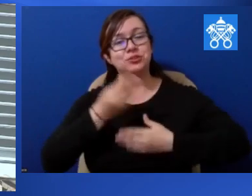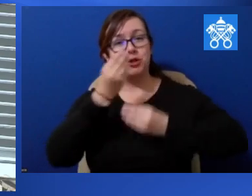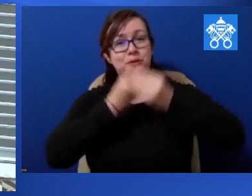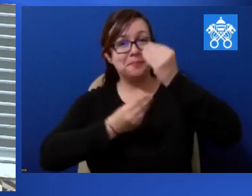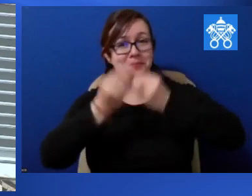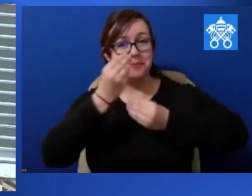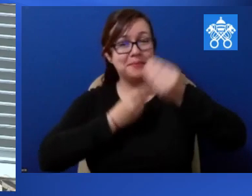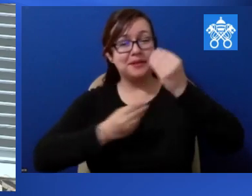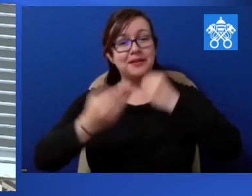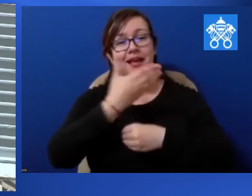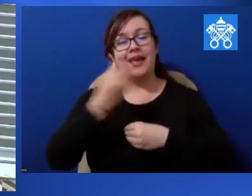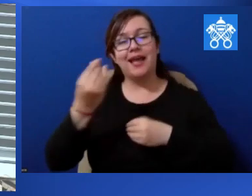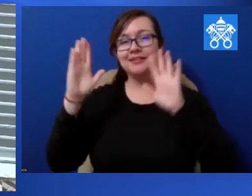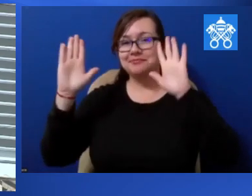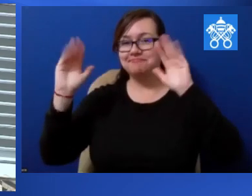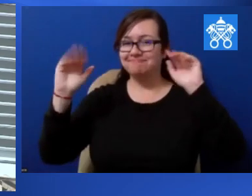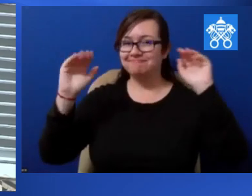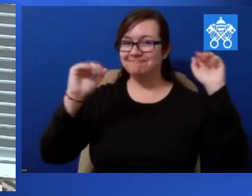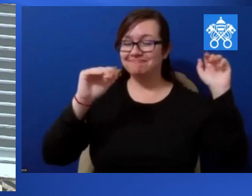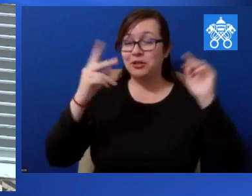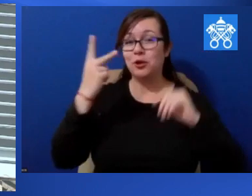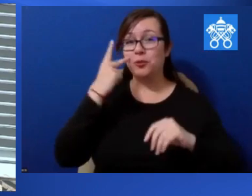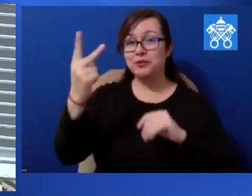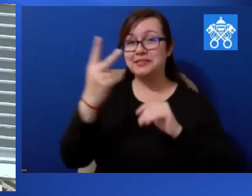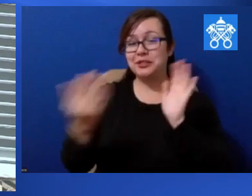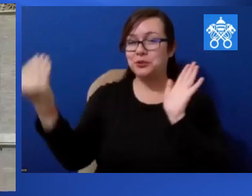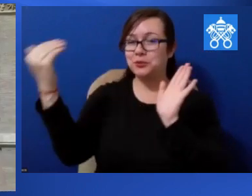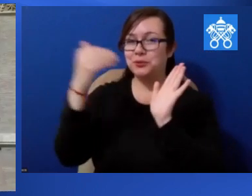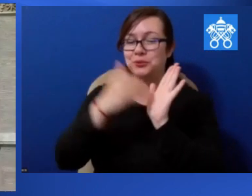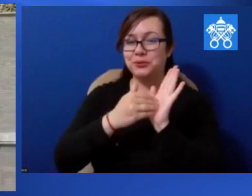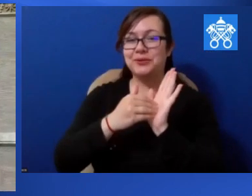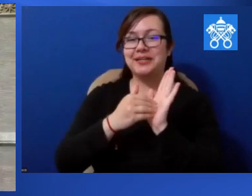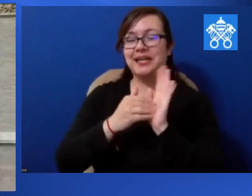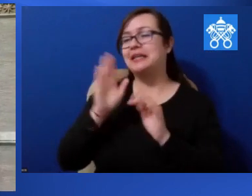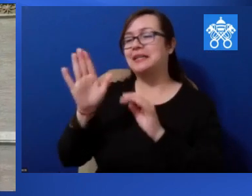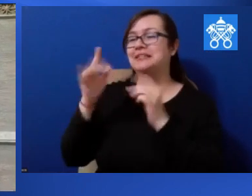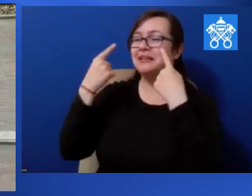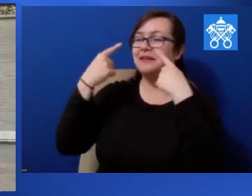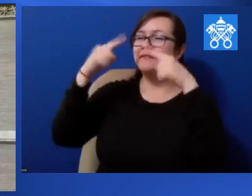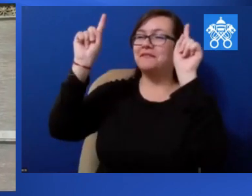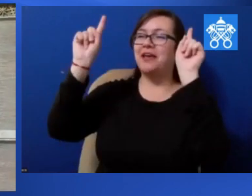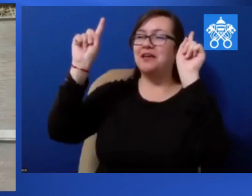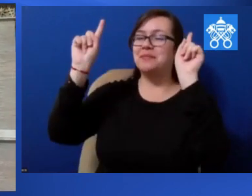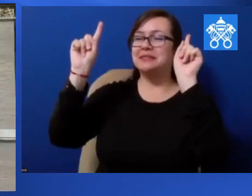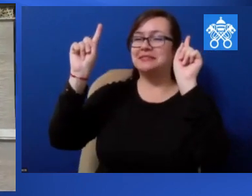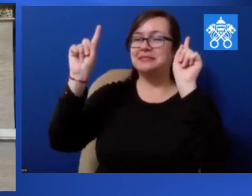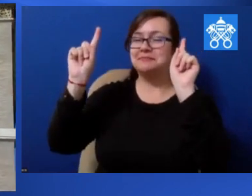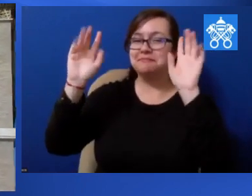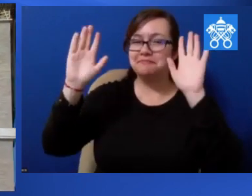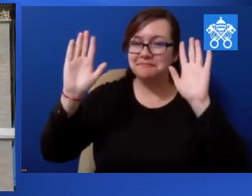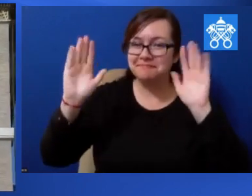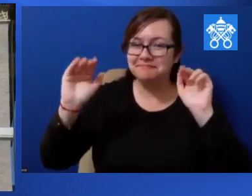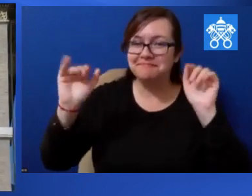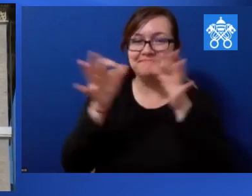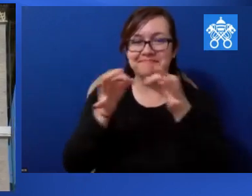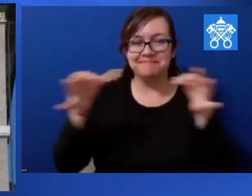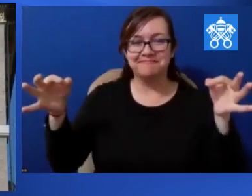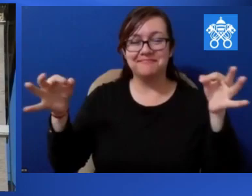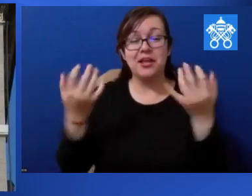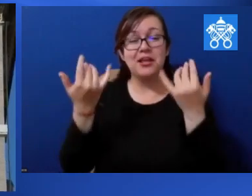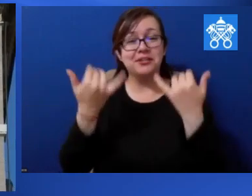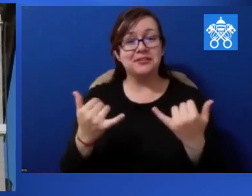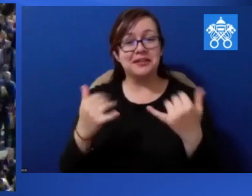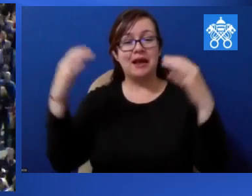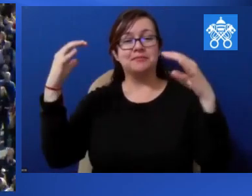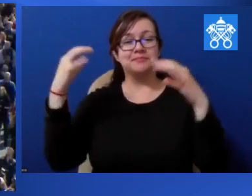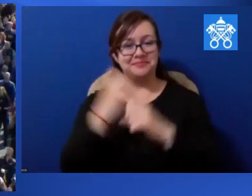your meal and arrivederci. We'll see each other again, his famous sign-off, signature sign-off. So this now